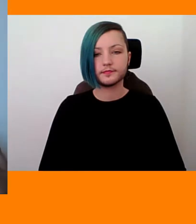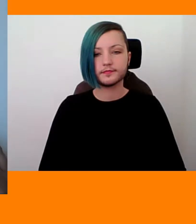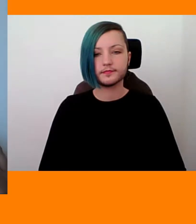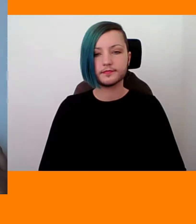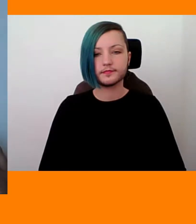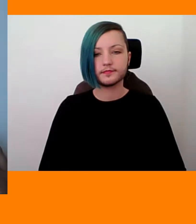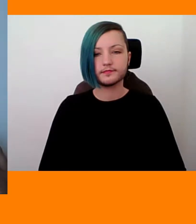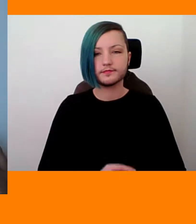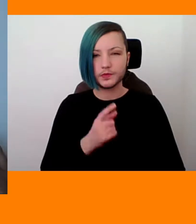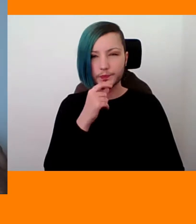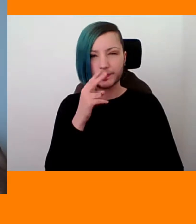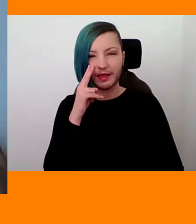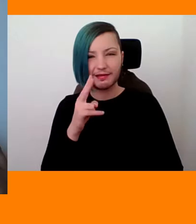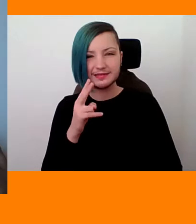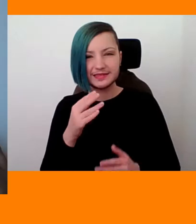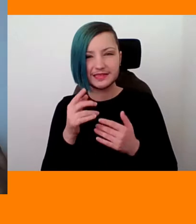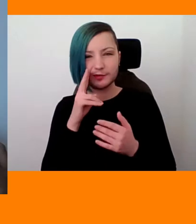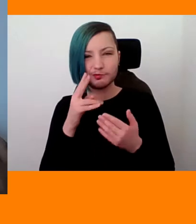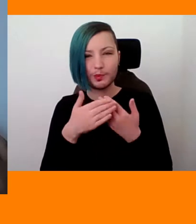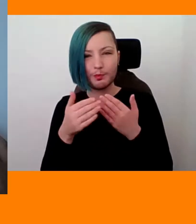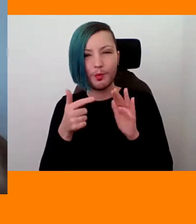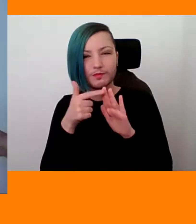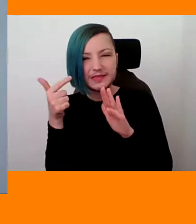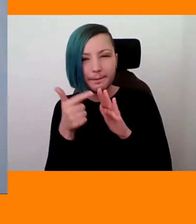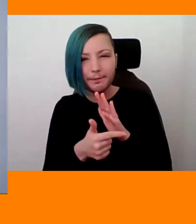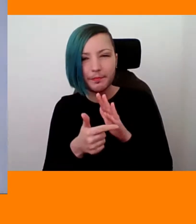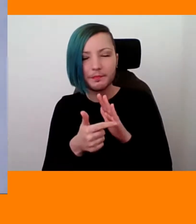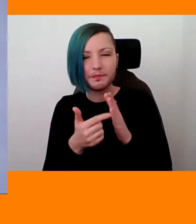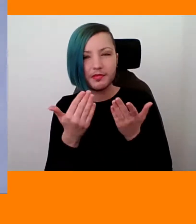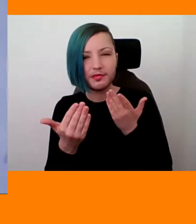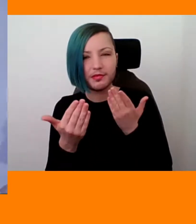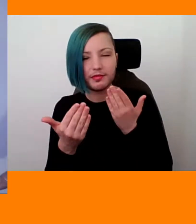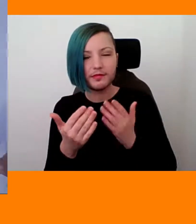And then you can see the depth starting to come through there.